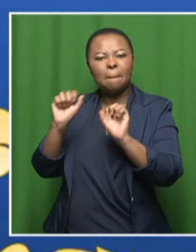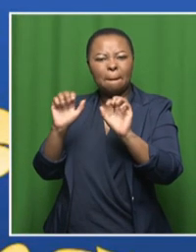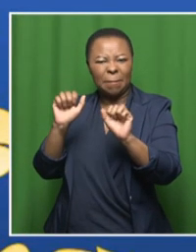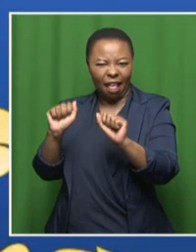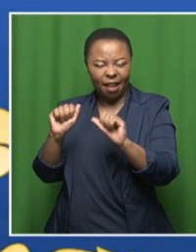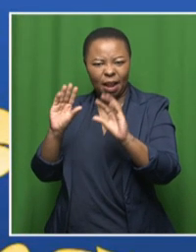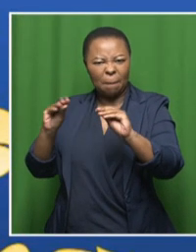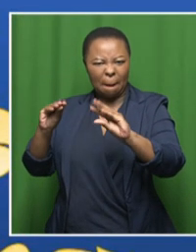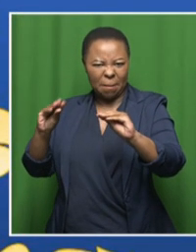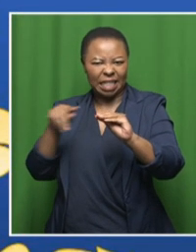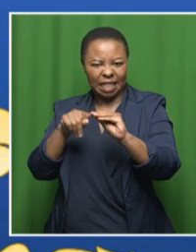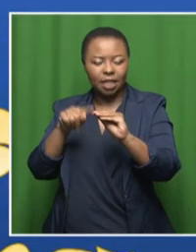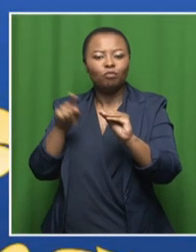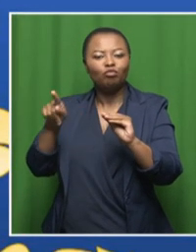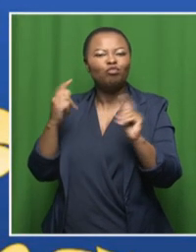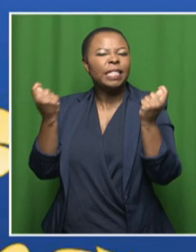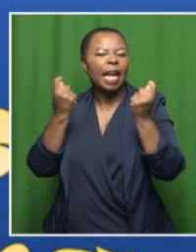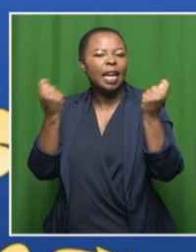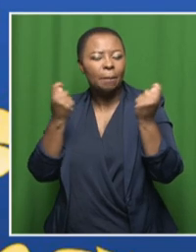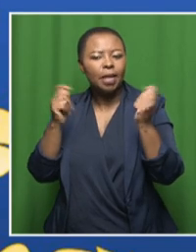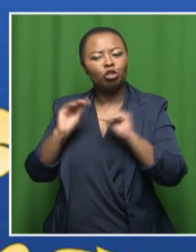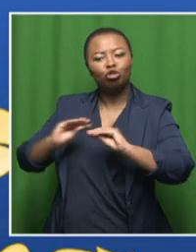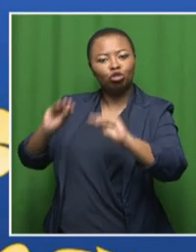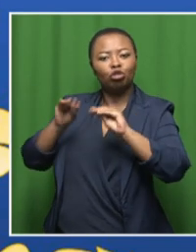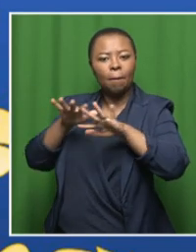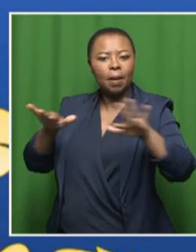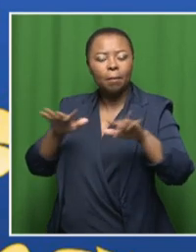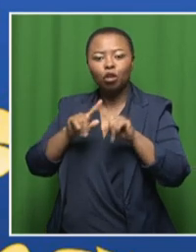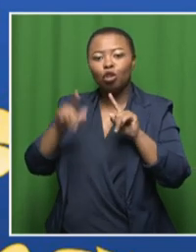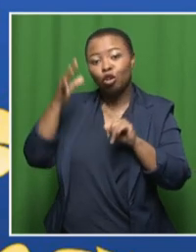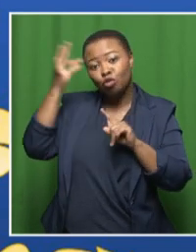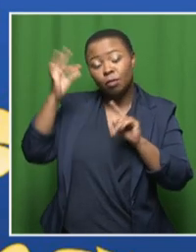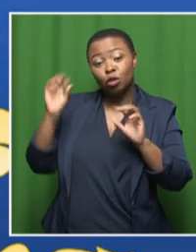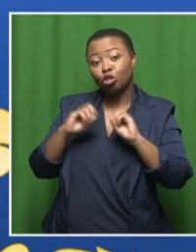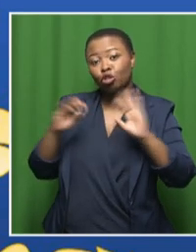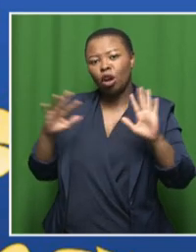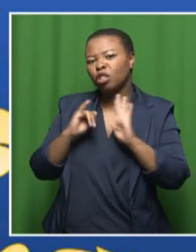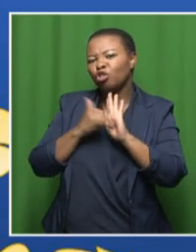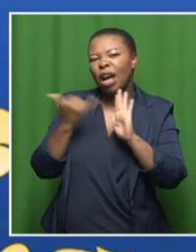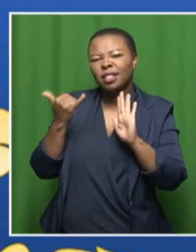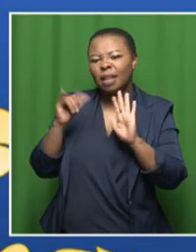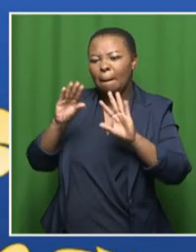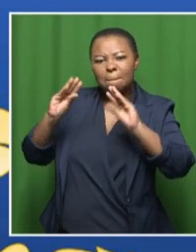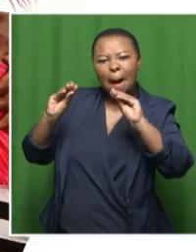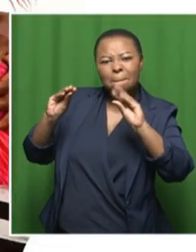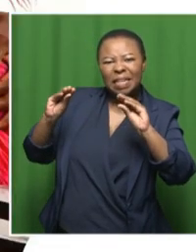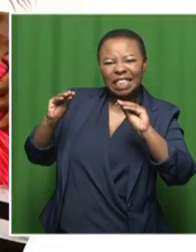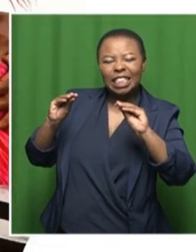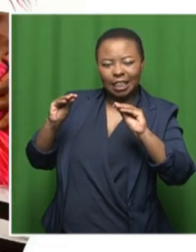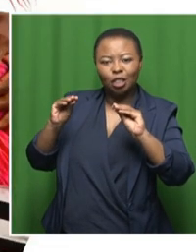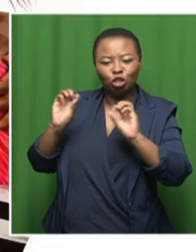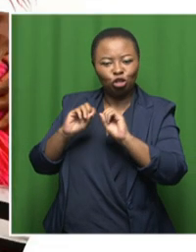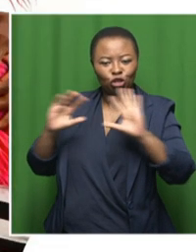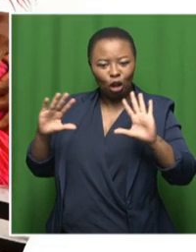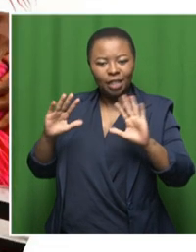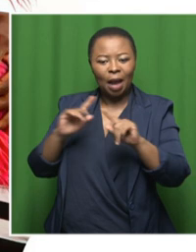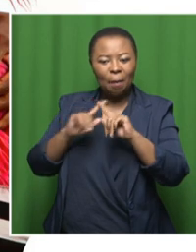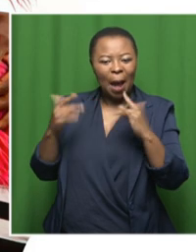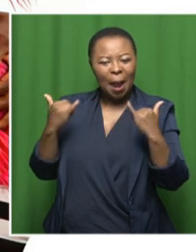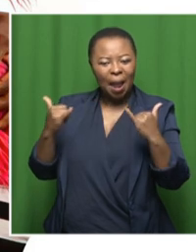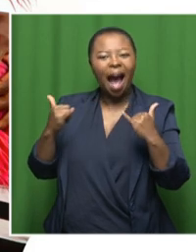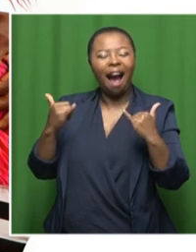educate and entertain people. So what started off as a dream consisting of just one set of puppets has grown into a full company